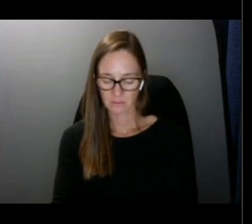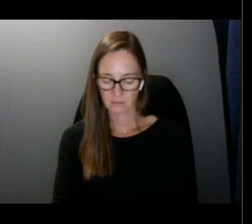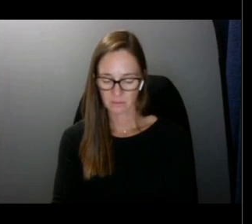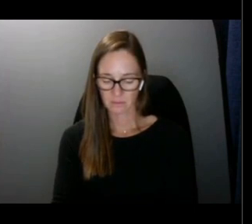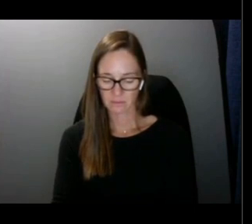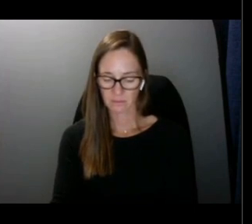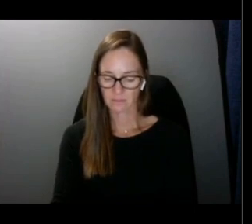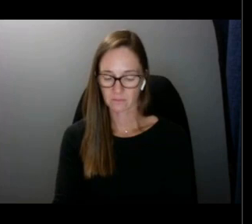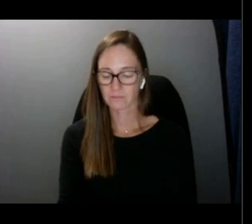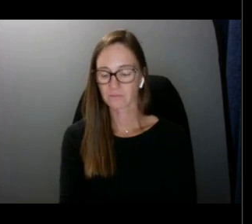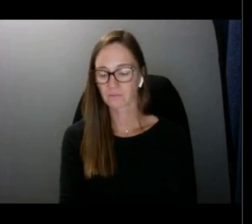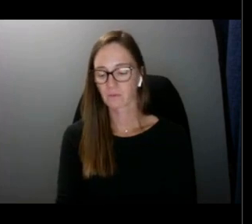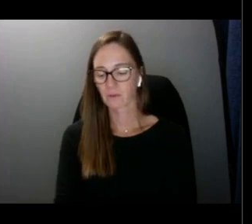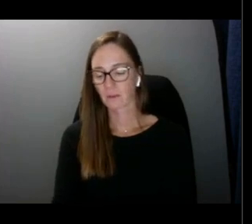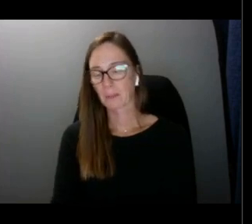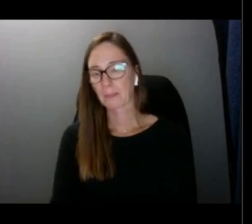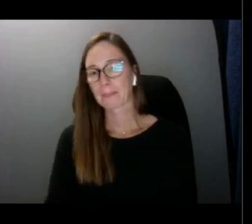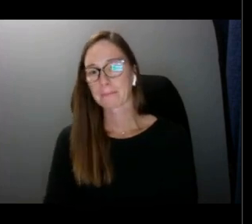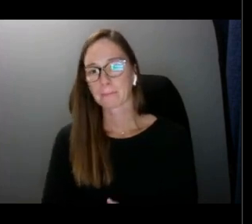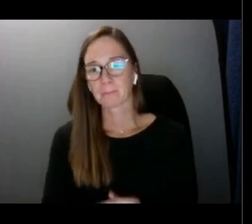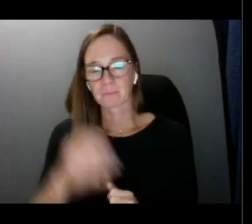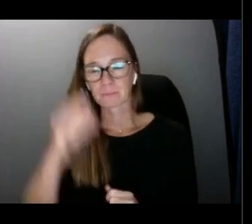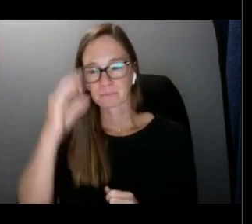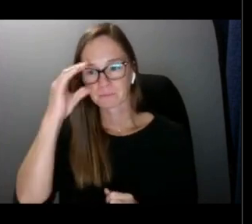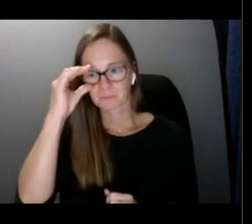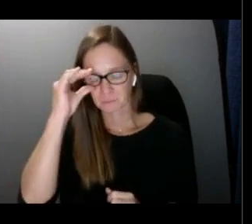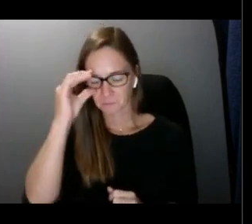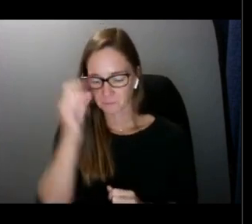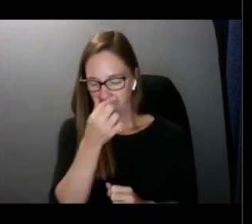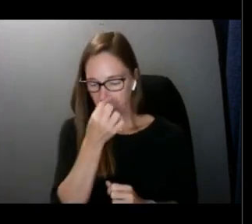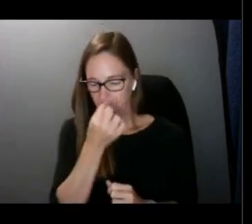considered? Yes.